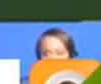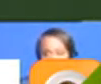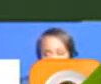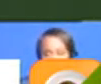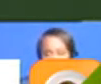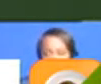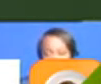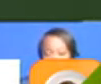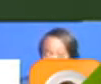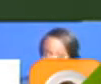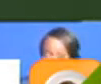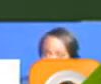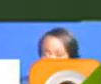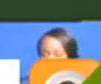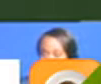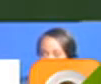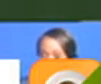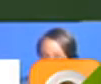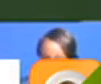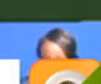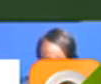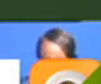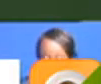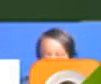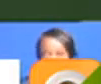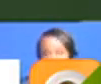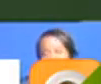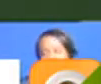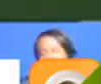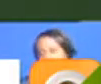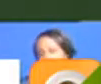Let me also say that